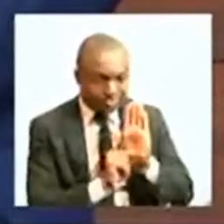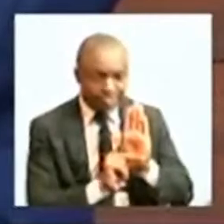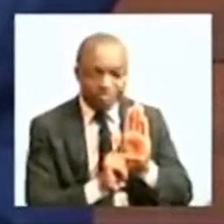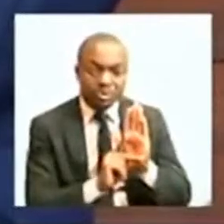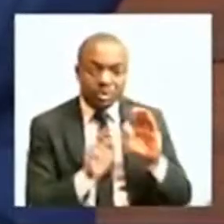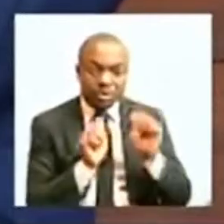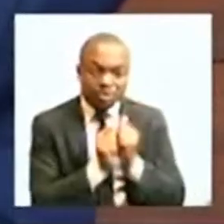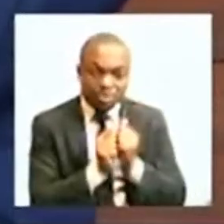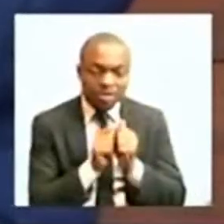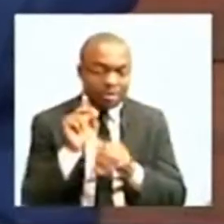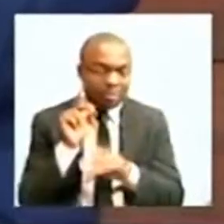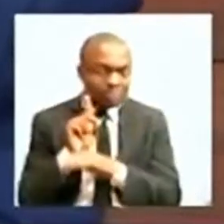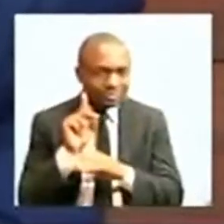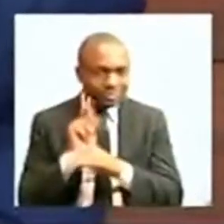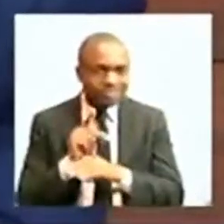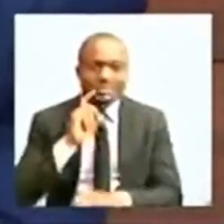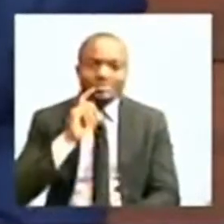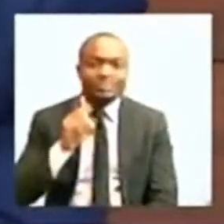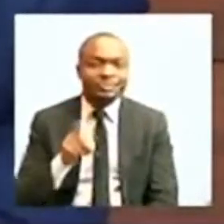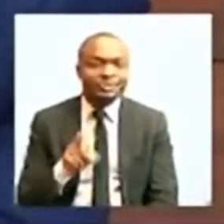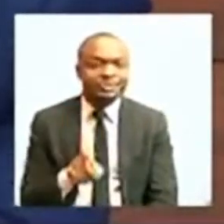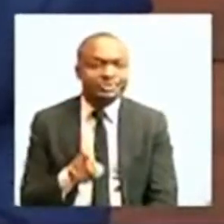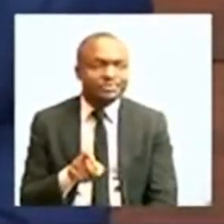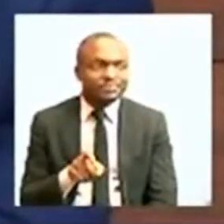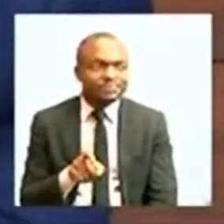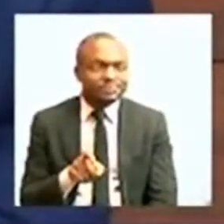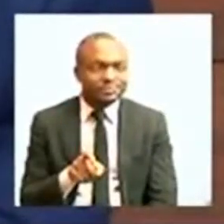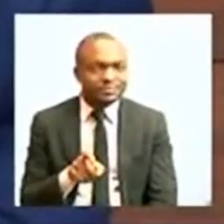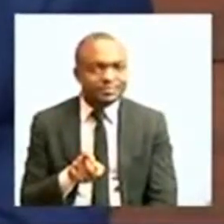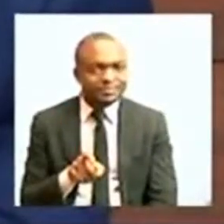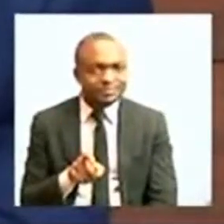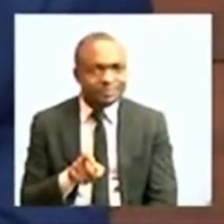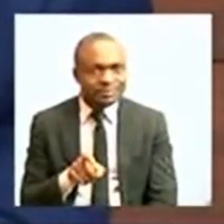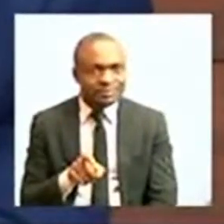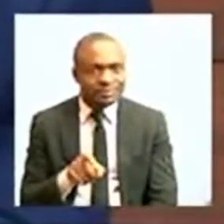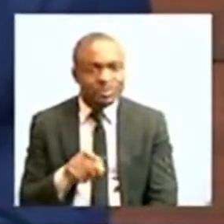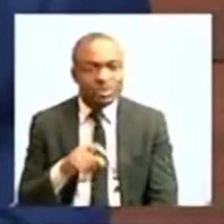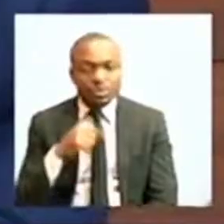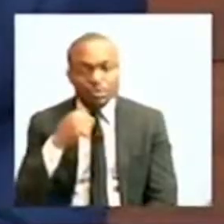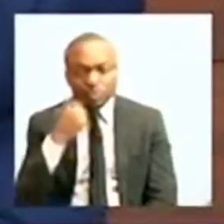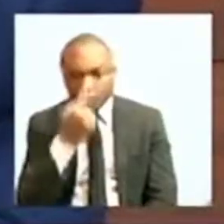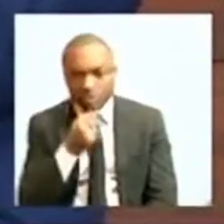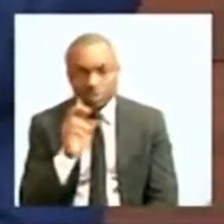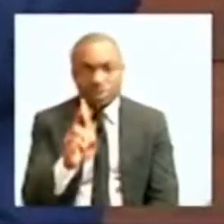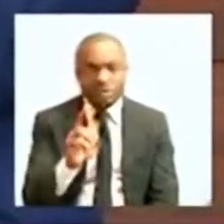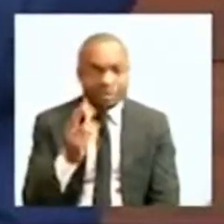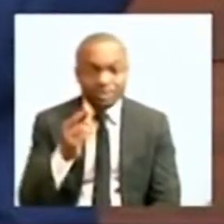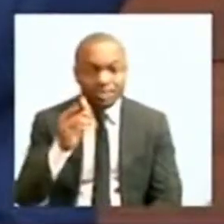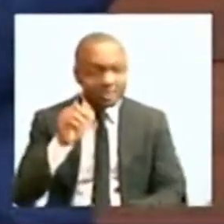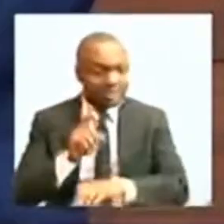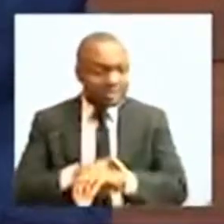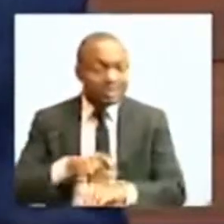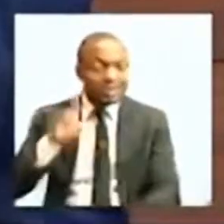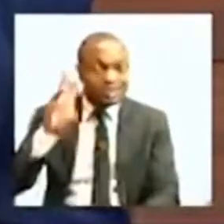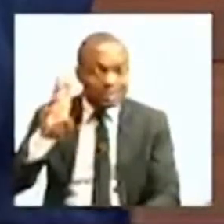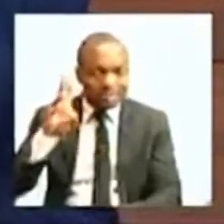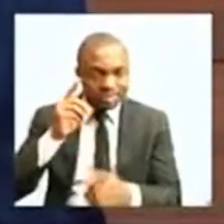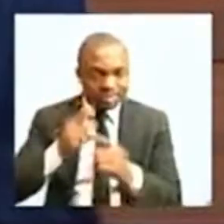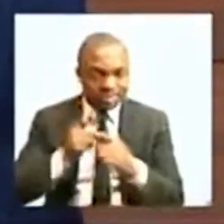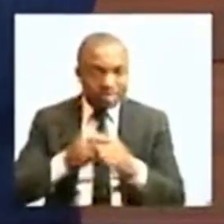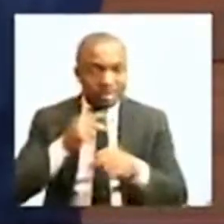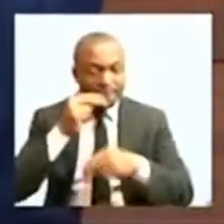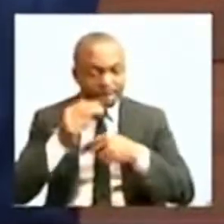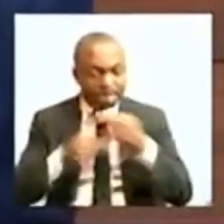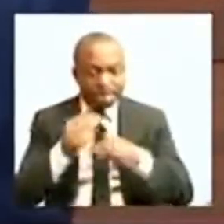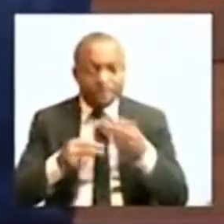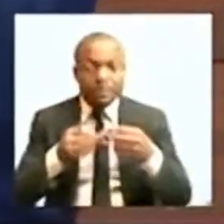with a project that is supposed to maybe, whose retention period is 6 months. It means the